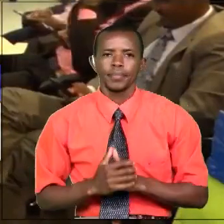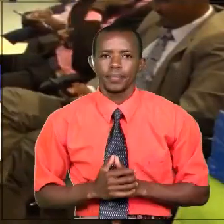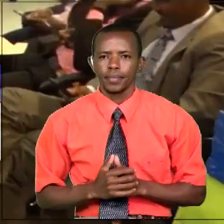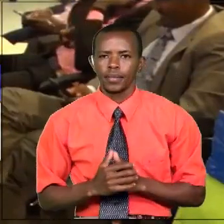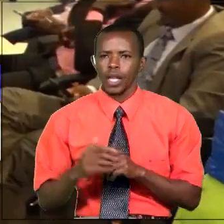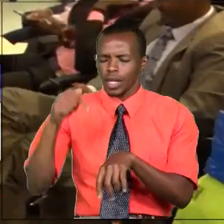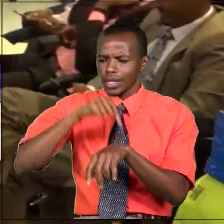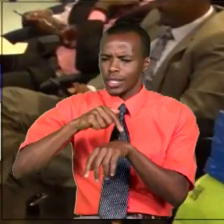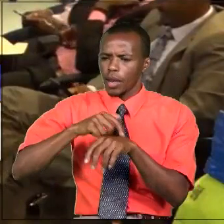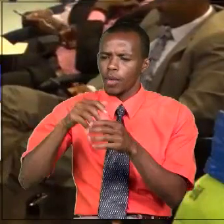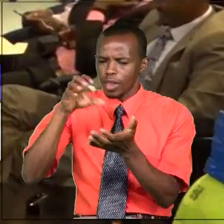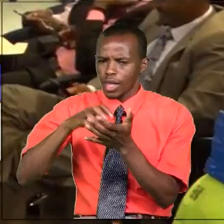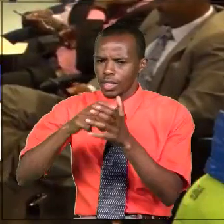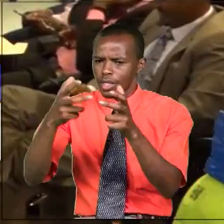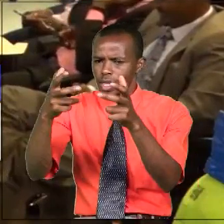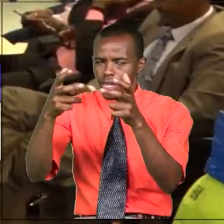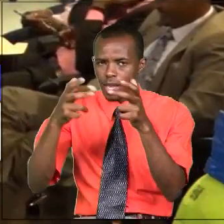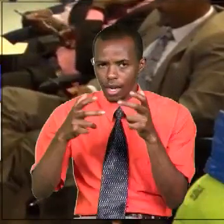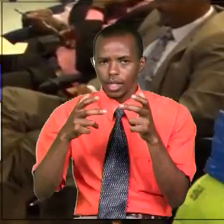During that hearing, my lords, my ladies,